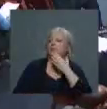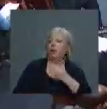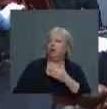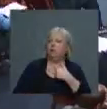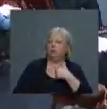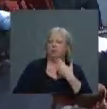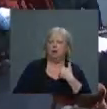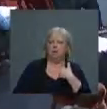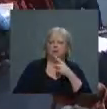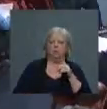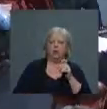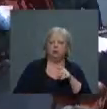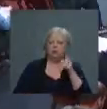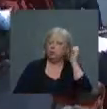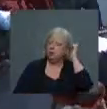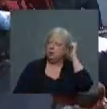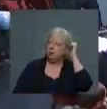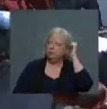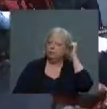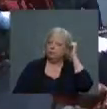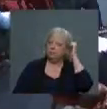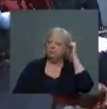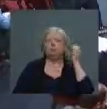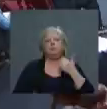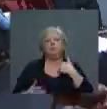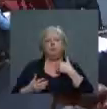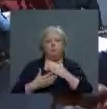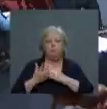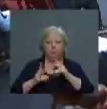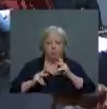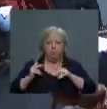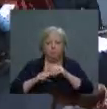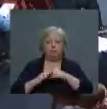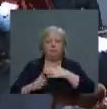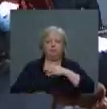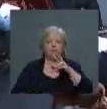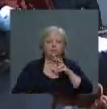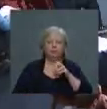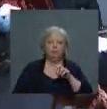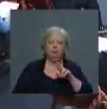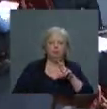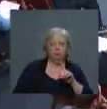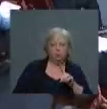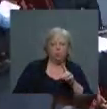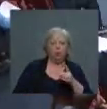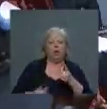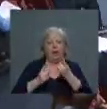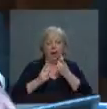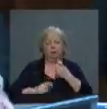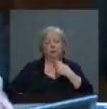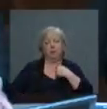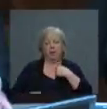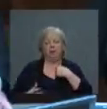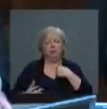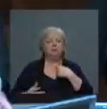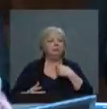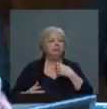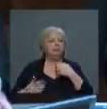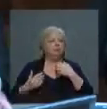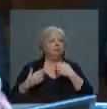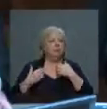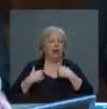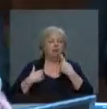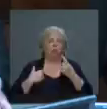question because I had a couple of constituents who had some questions, and they wanted me to find out the answer. I have